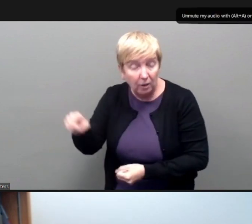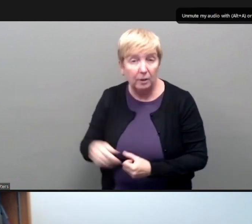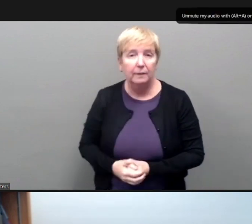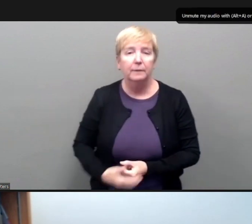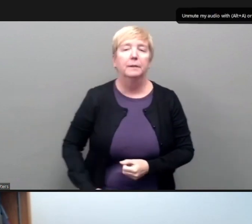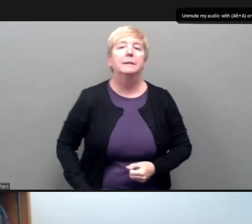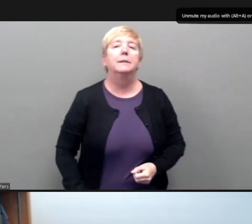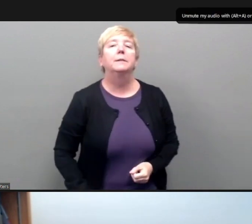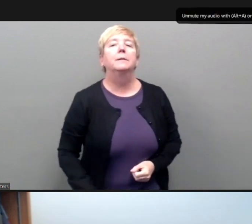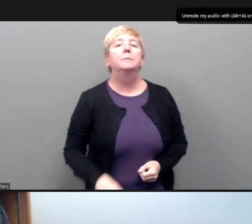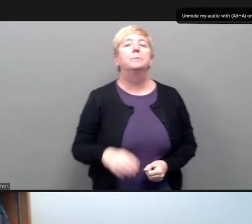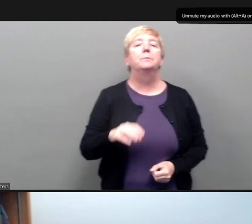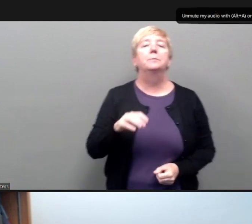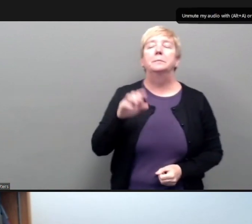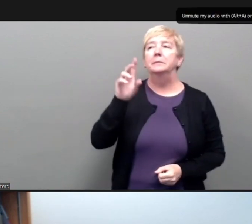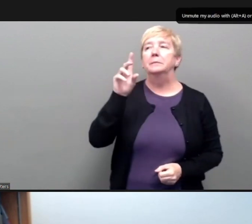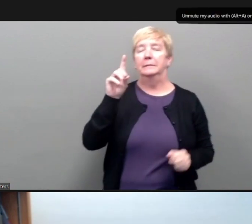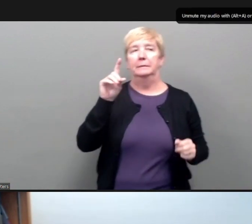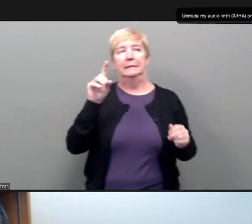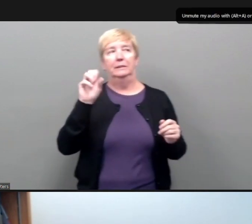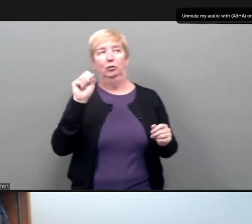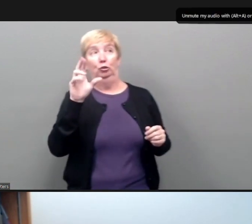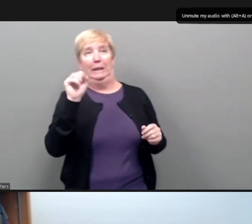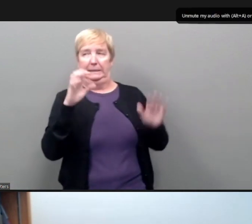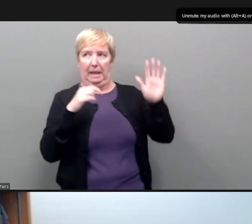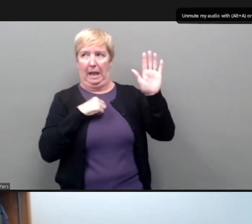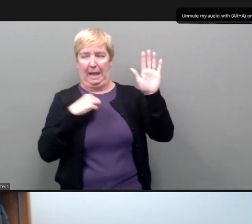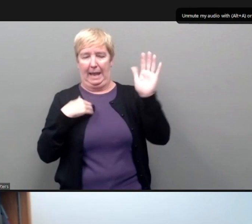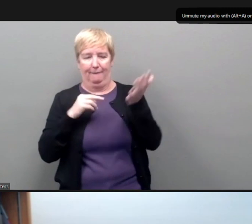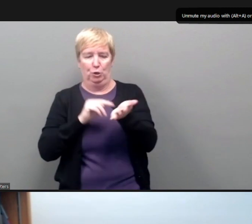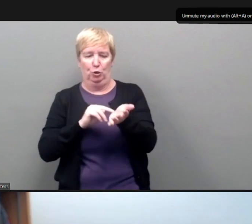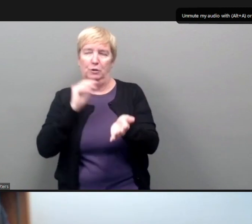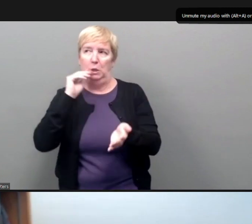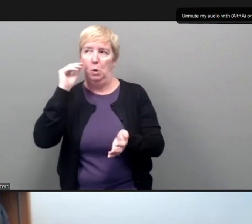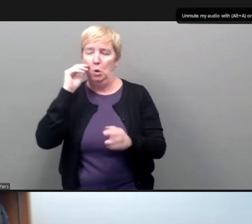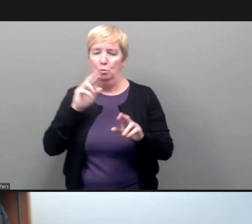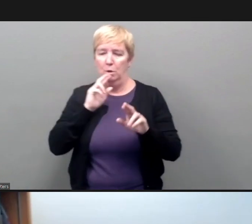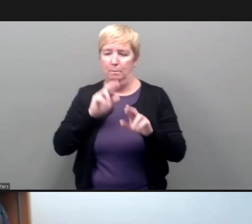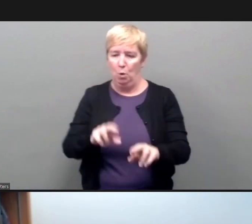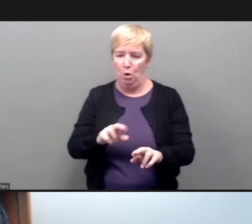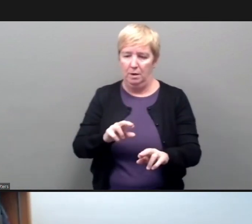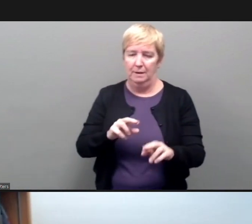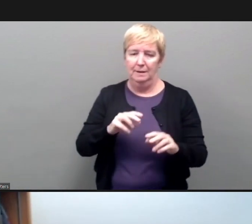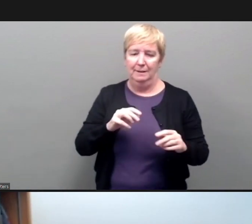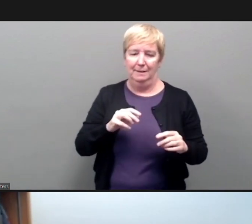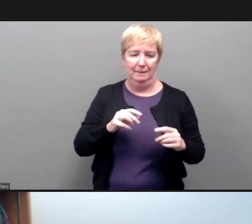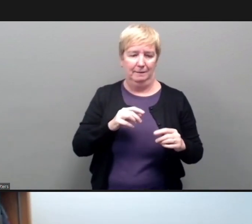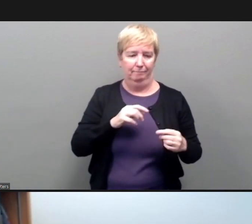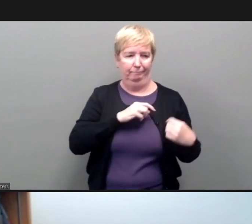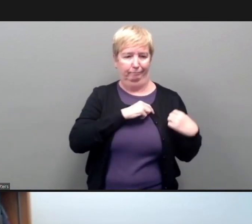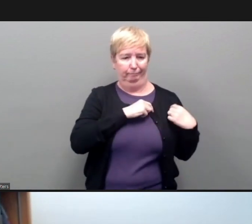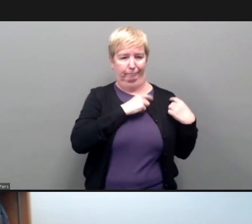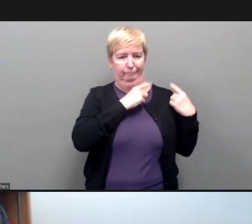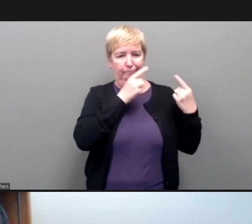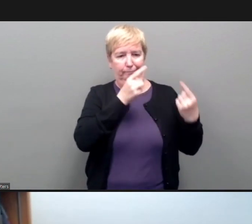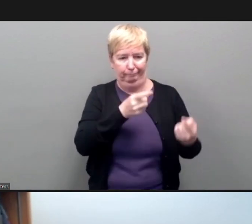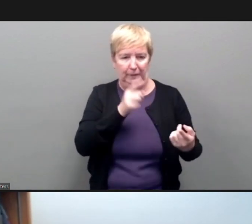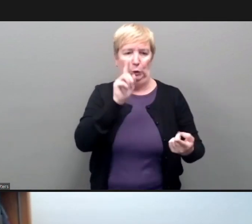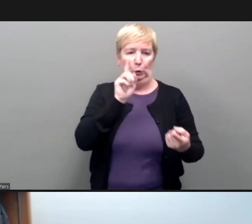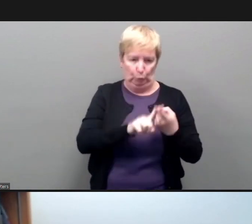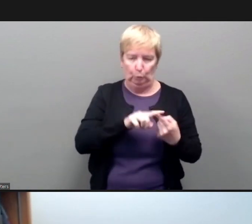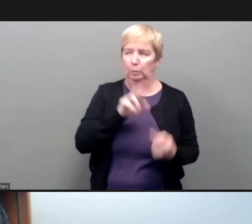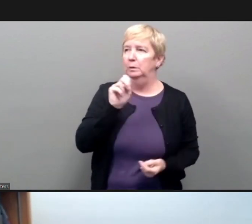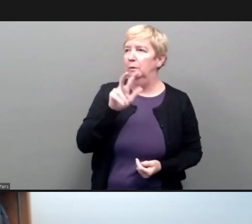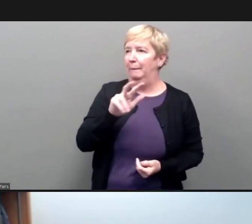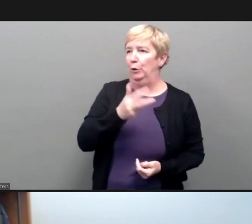I do have a nursing home report. It goes through November 3rd. That's the most current one I have. And